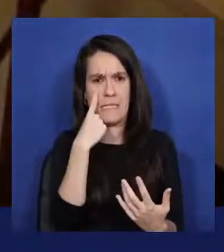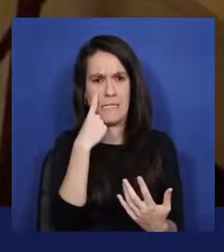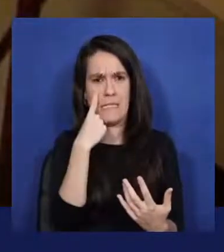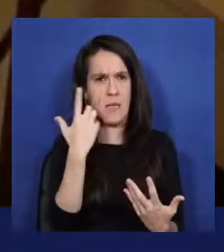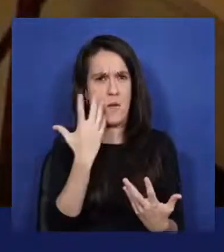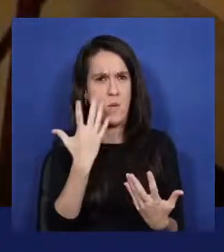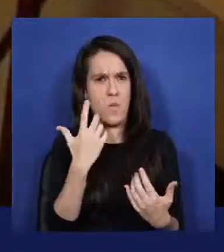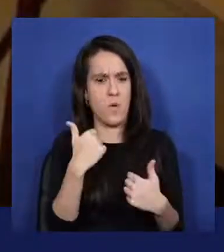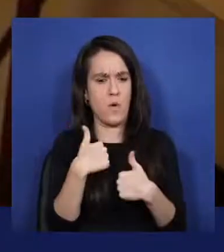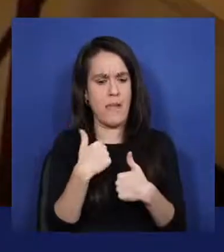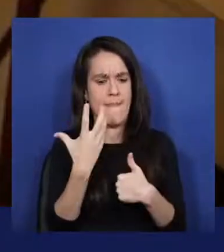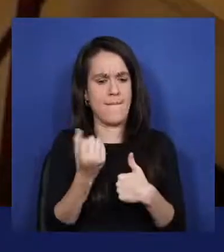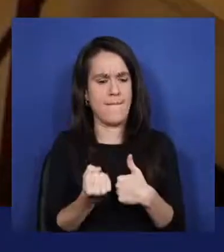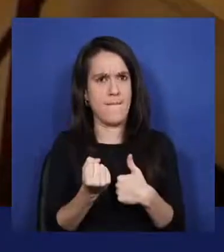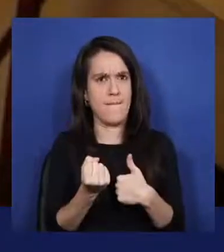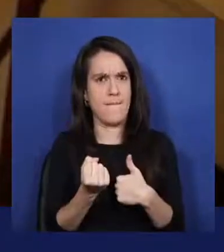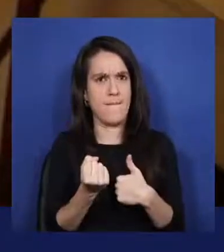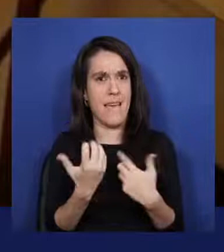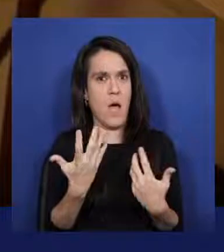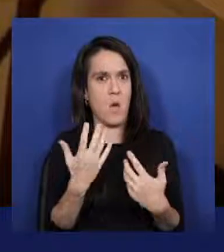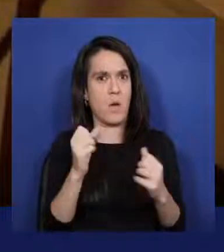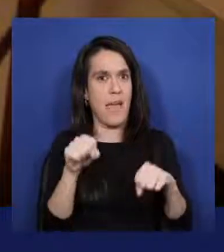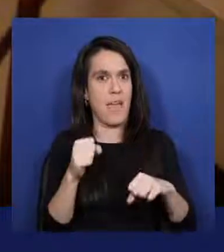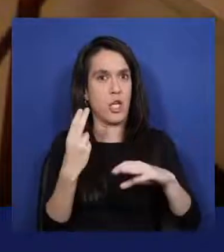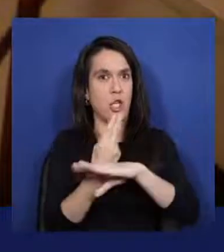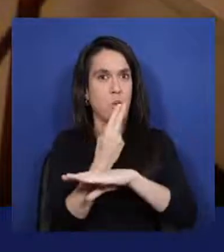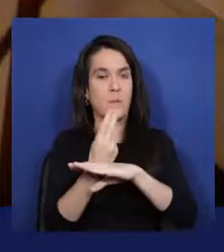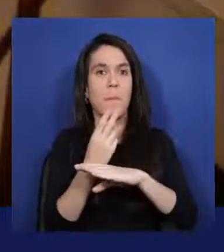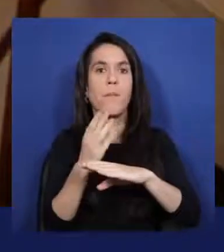then see whether you can use already pre-built